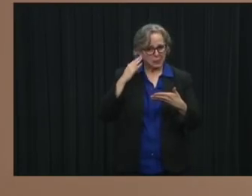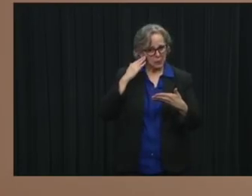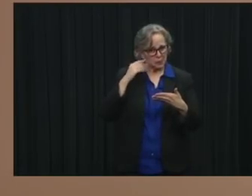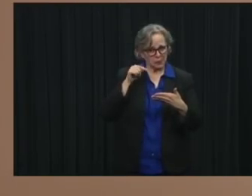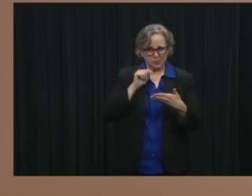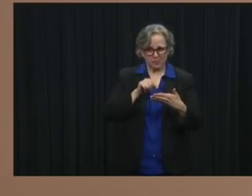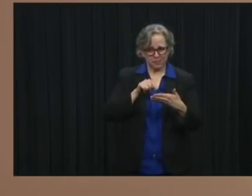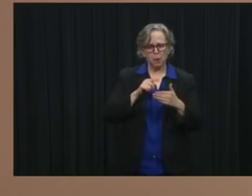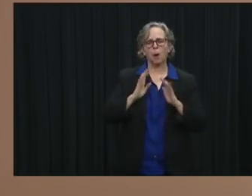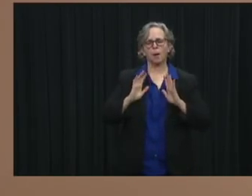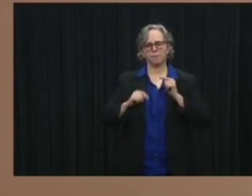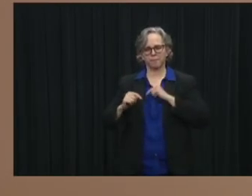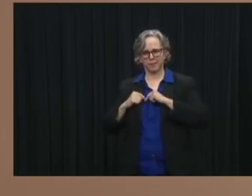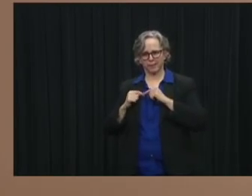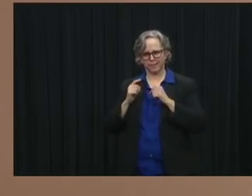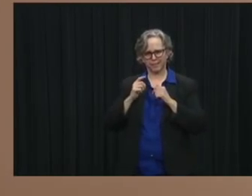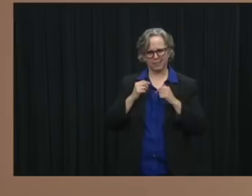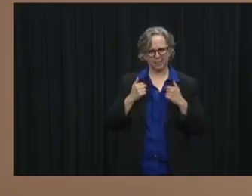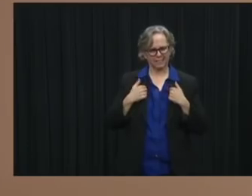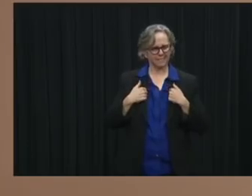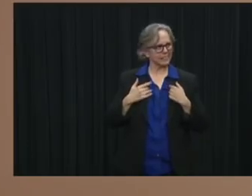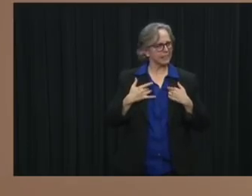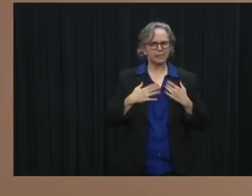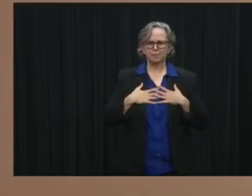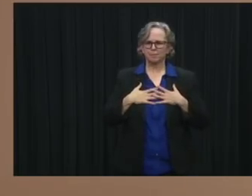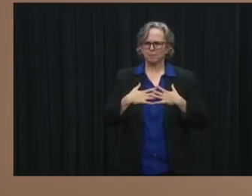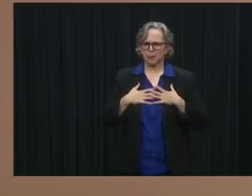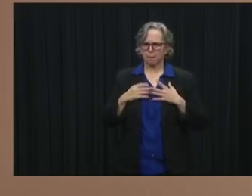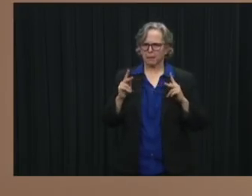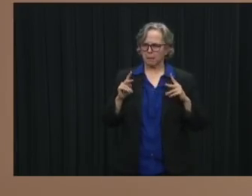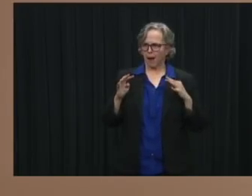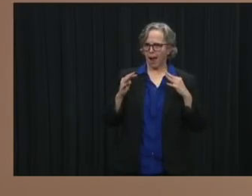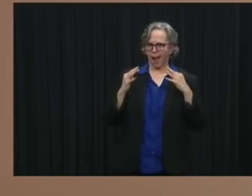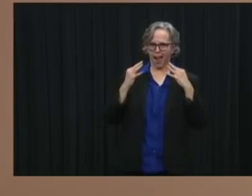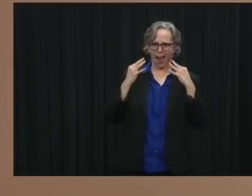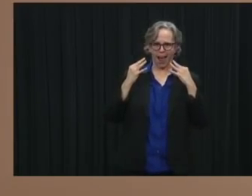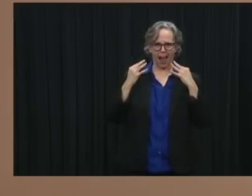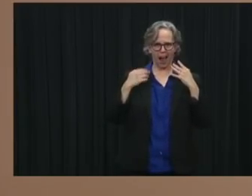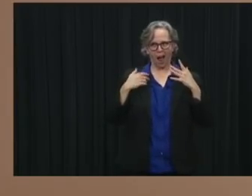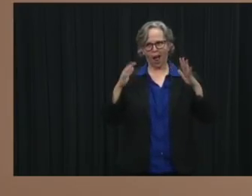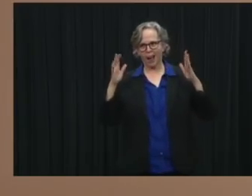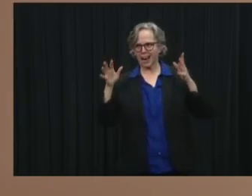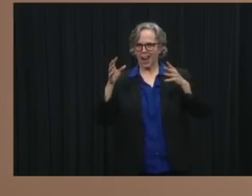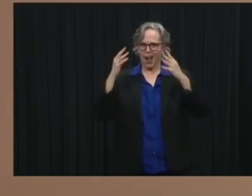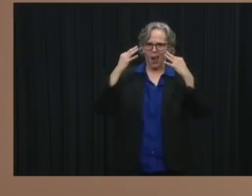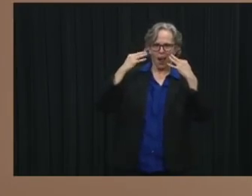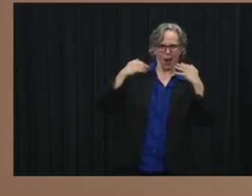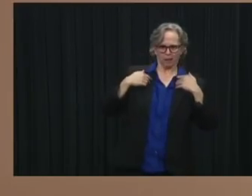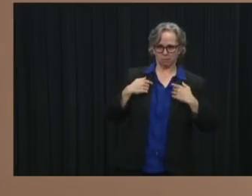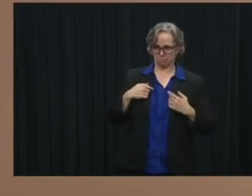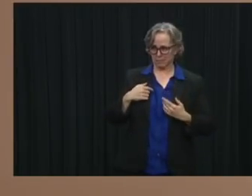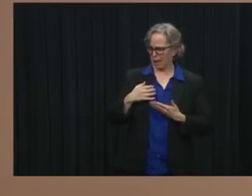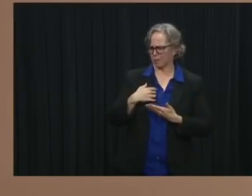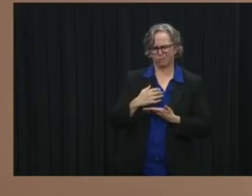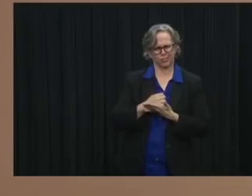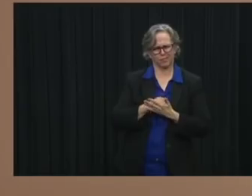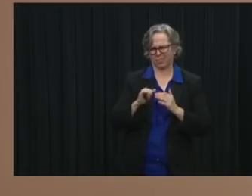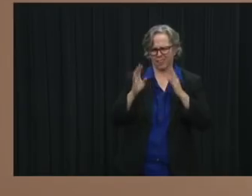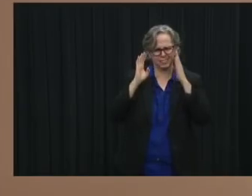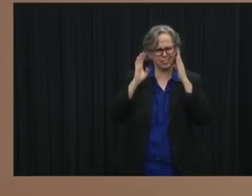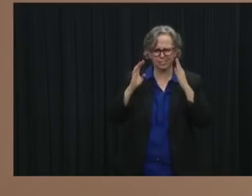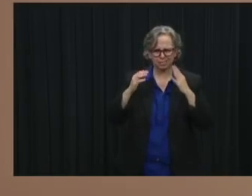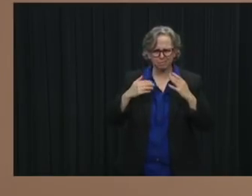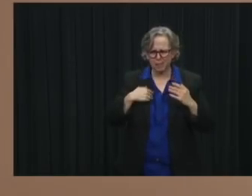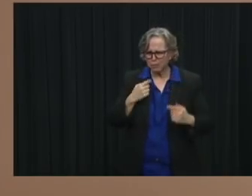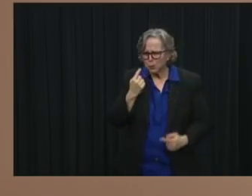don't really deserve all this attention I'm getting. I am one person at a point in time, and there's a